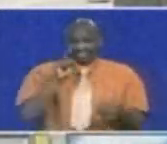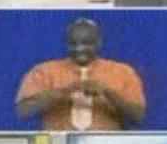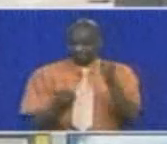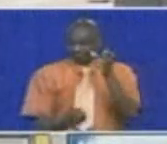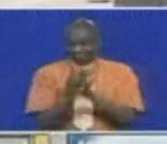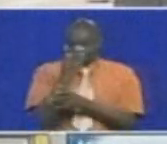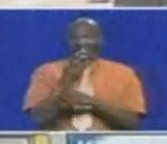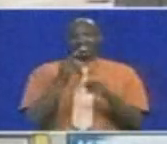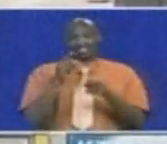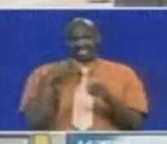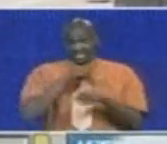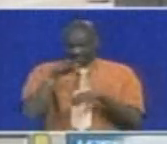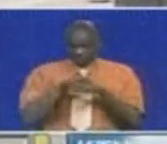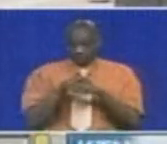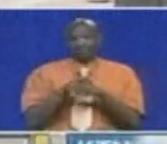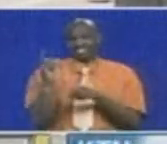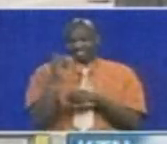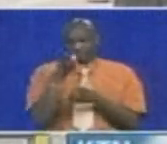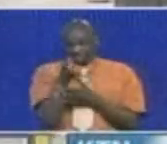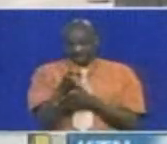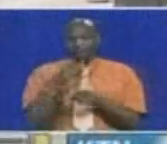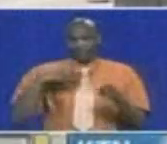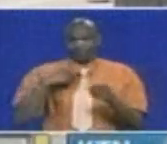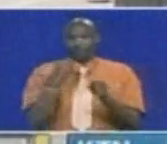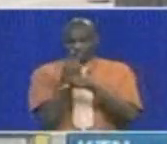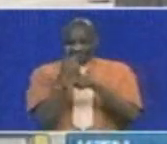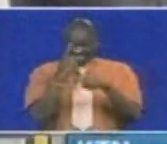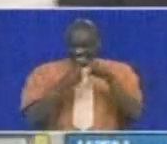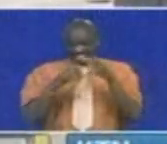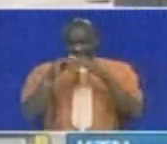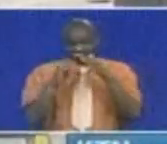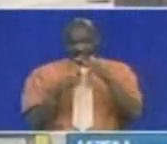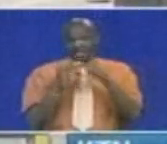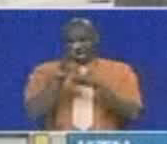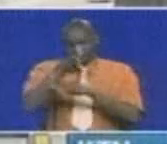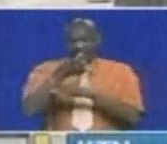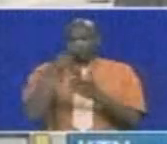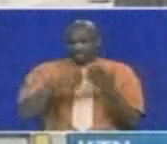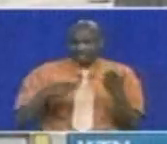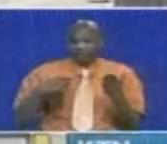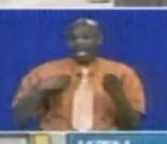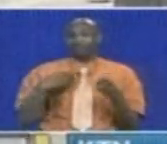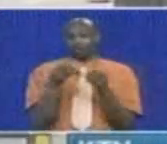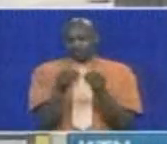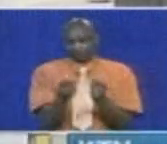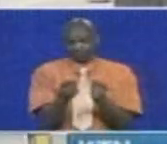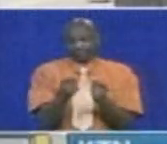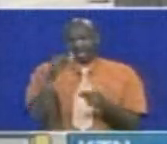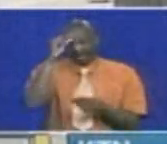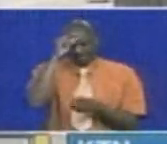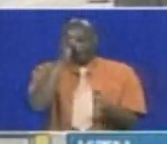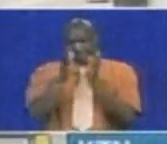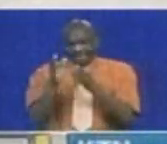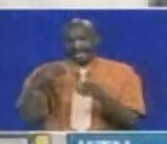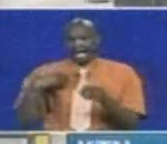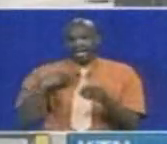digital database of all Kenyans over the age of 12 has been talked up as the ultimate solution to improving government planning and curbing